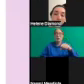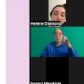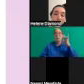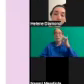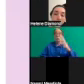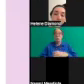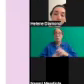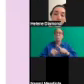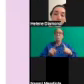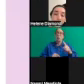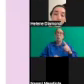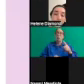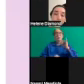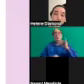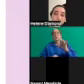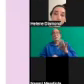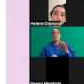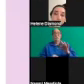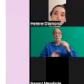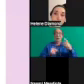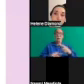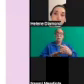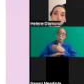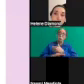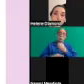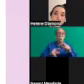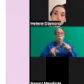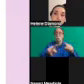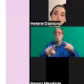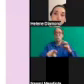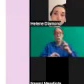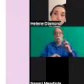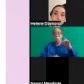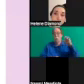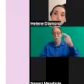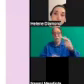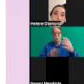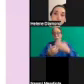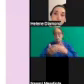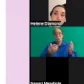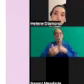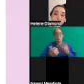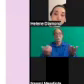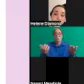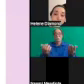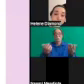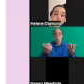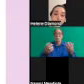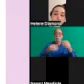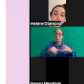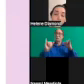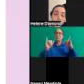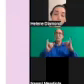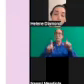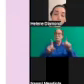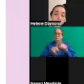whether it happened before, during, or after, uh, it really doesn't matter, right? In retrospect,